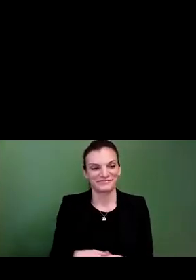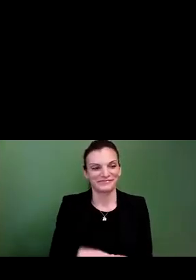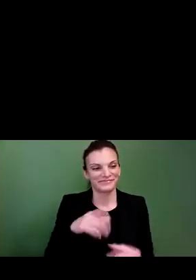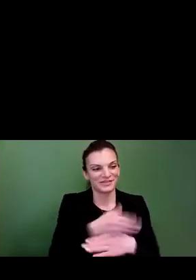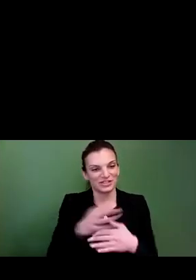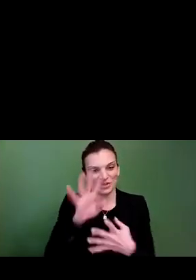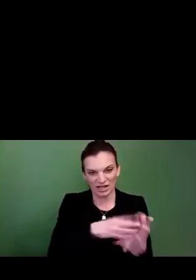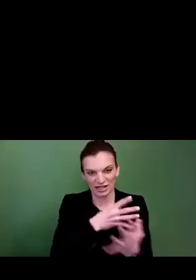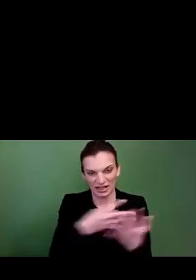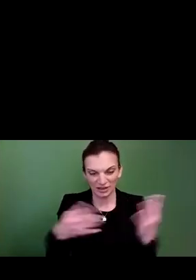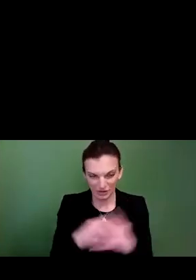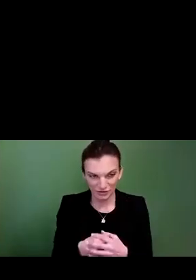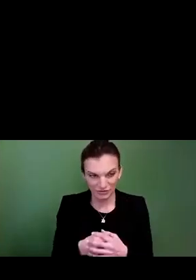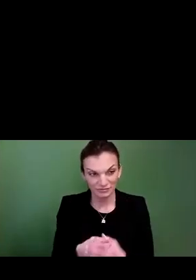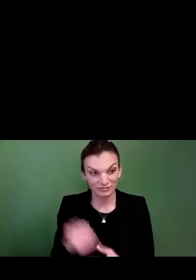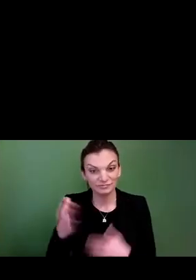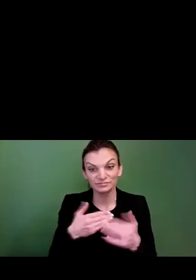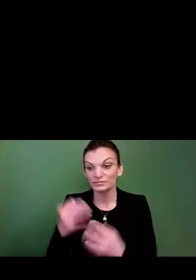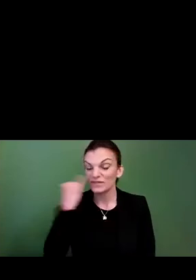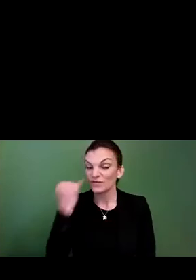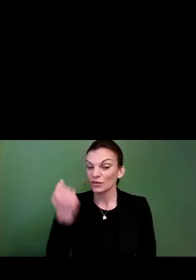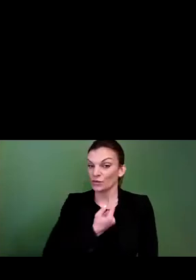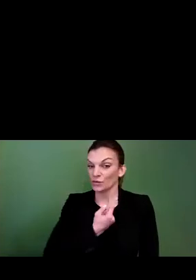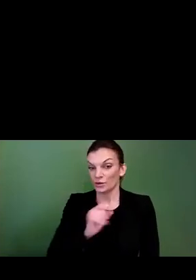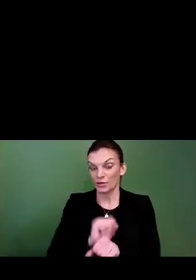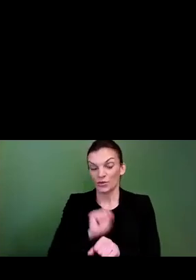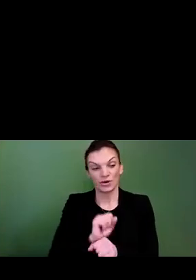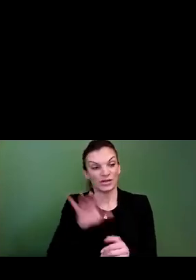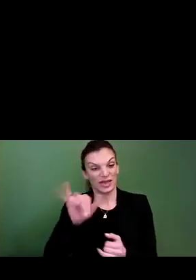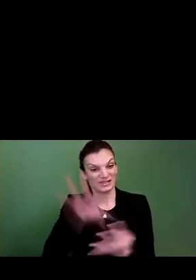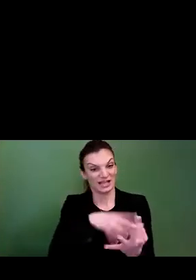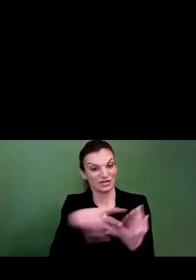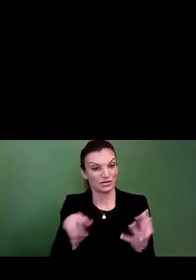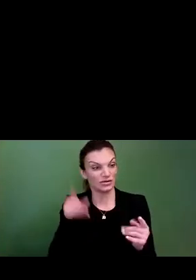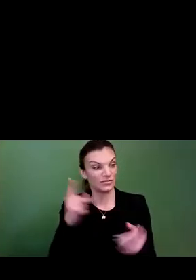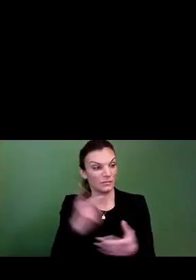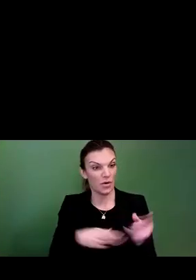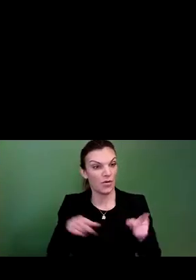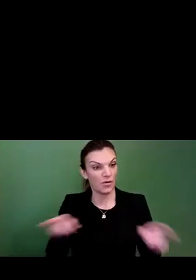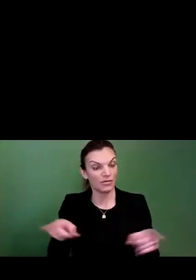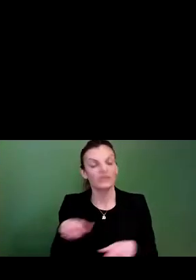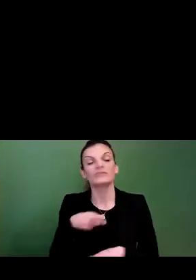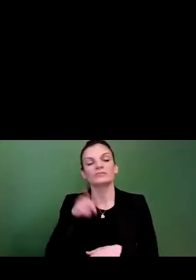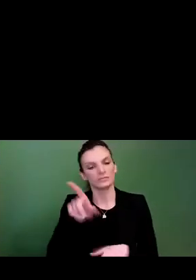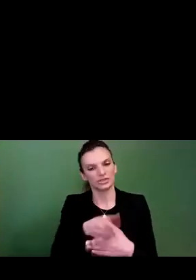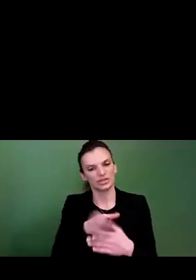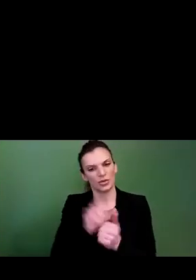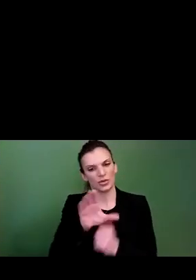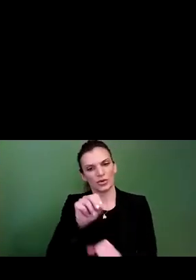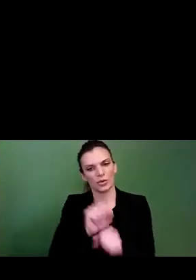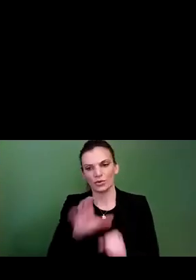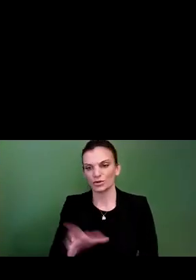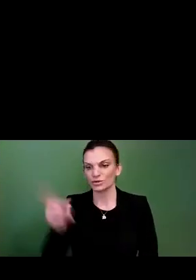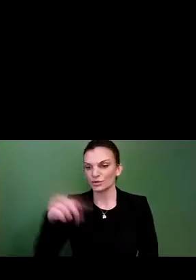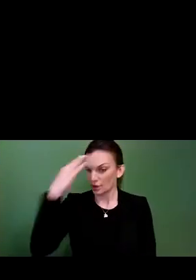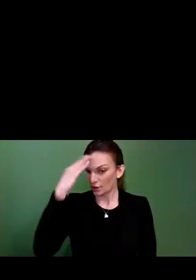calendar. Even if you're the only person working a hybrid schedule, create a shared calendar with your coworker so everyone knows what